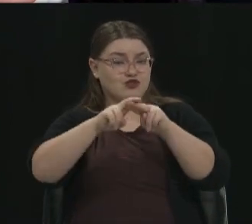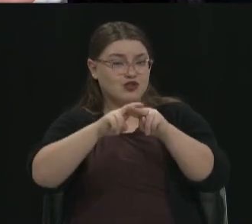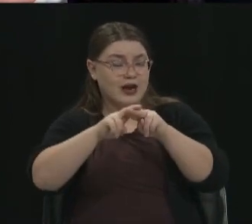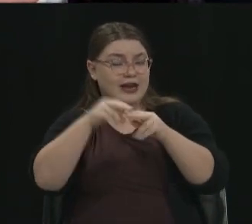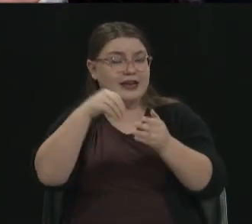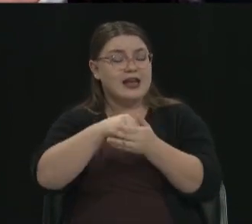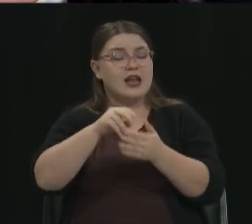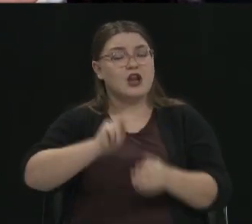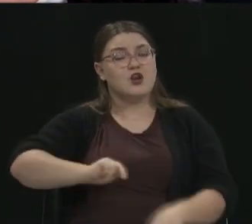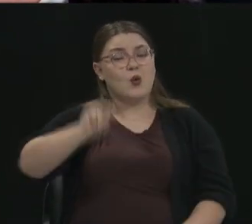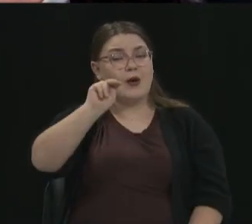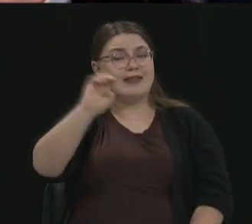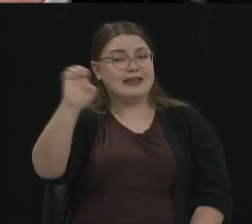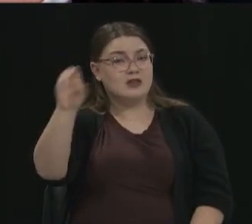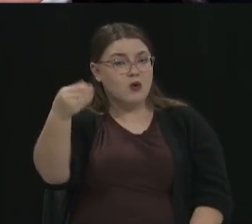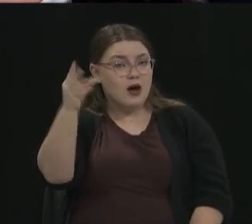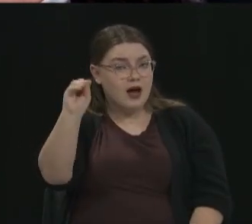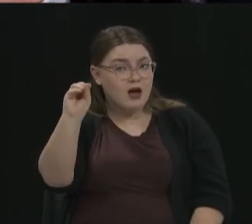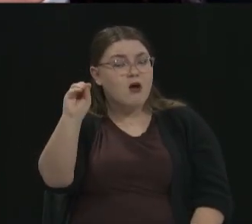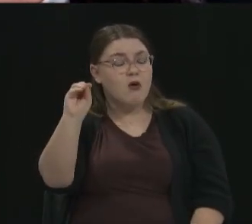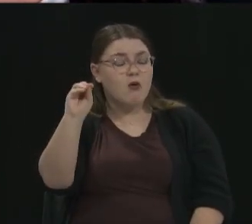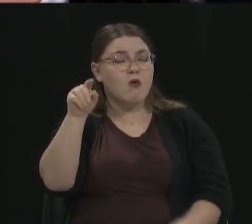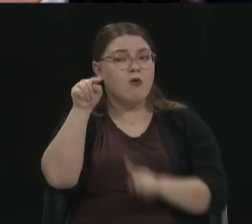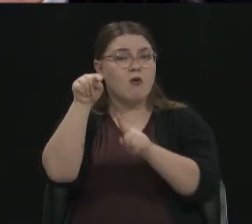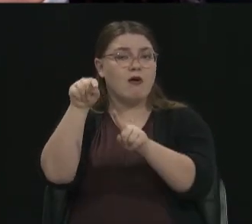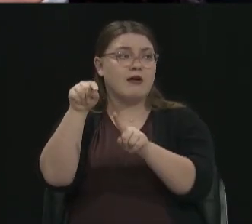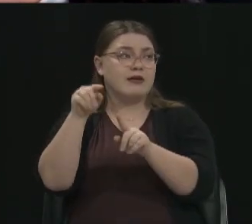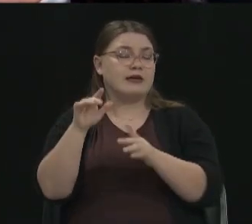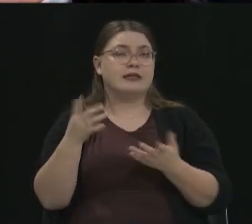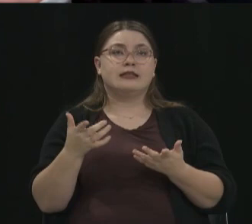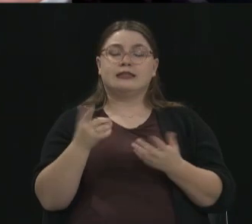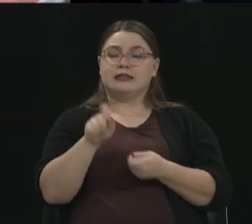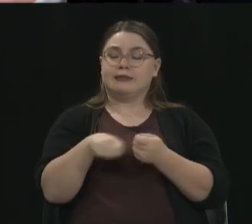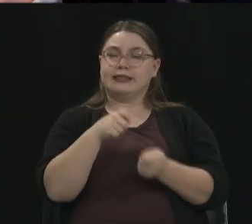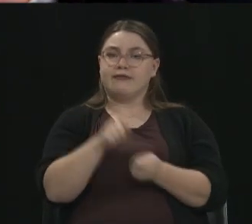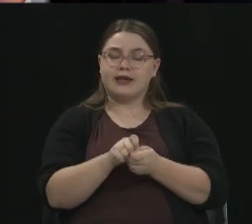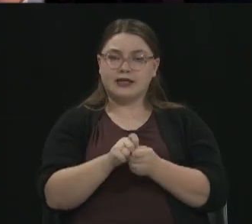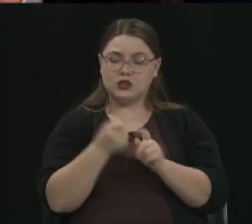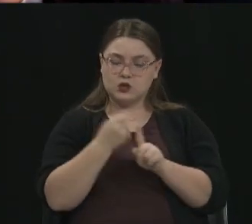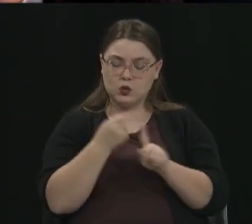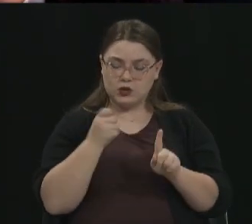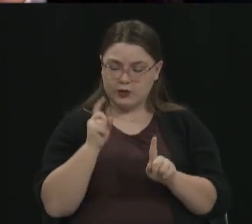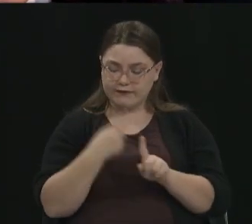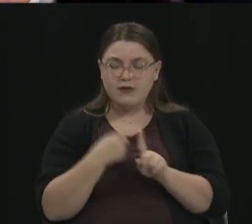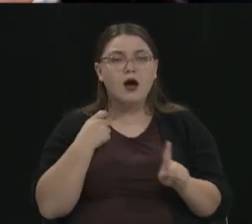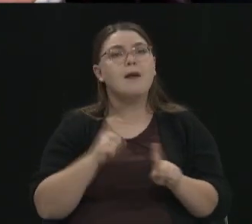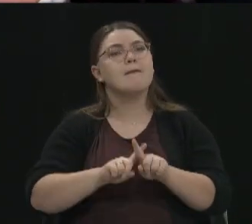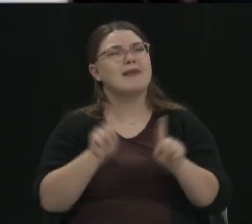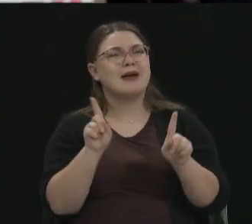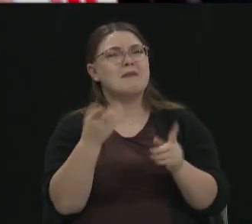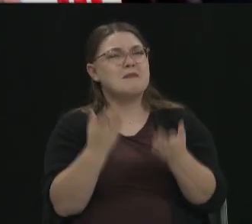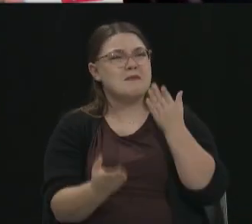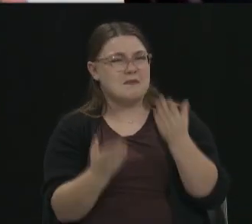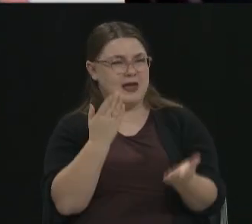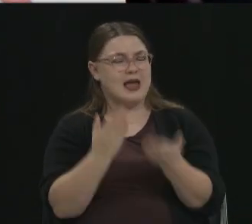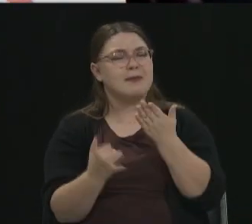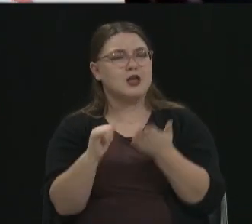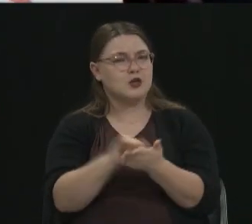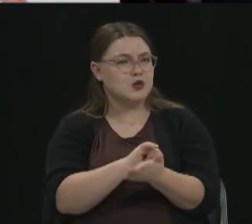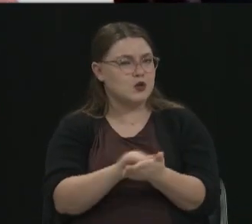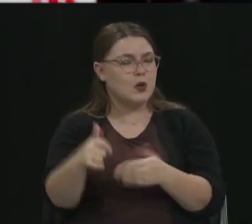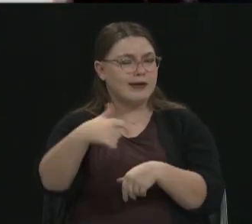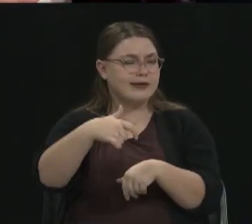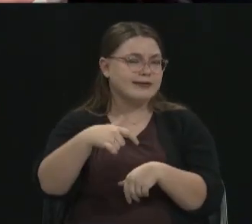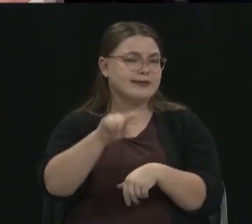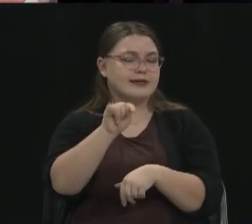reading of an article, and I'm not going to remember the source, but it might have been New York Times, Washington Post,